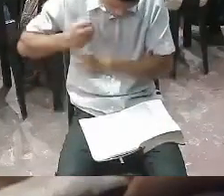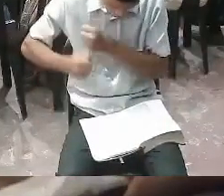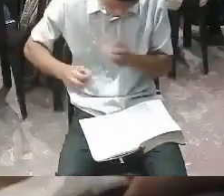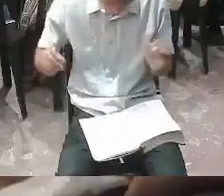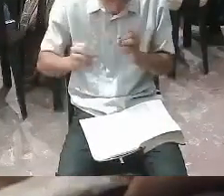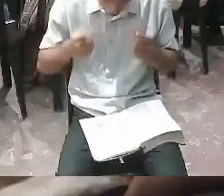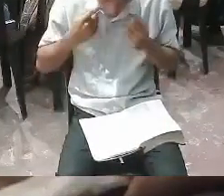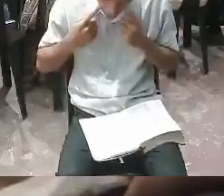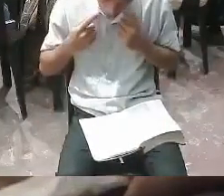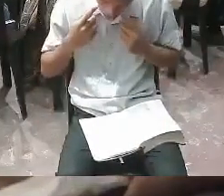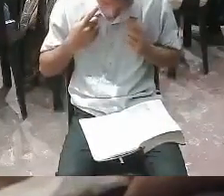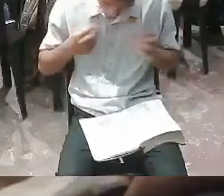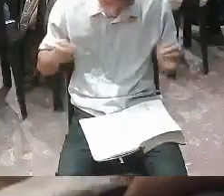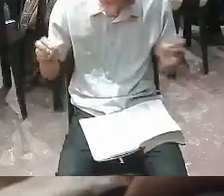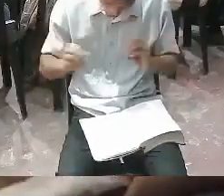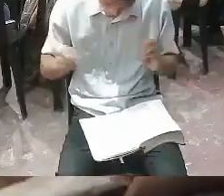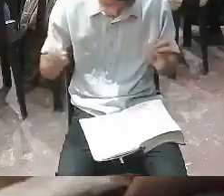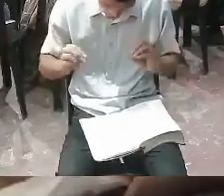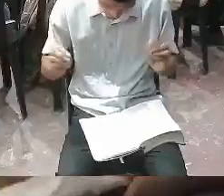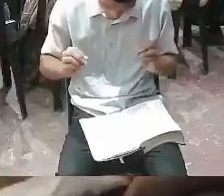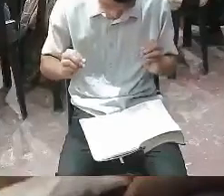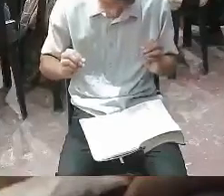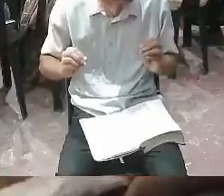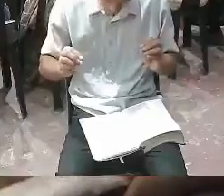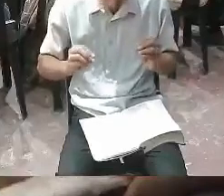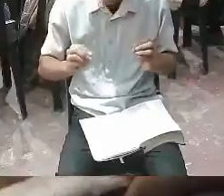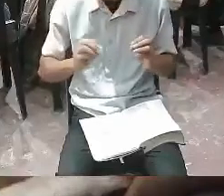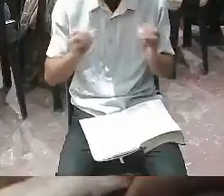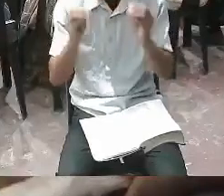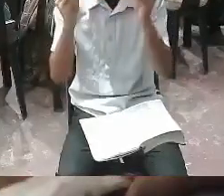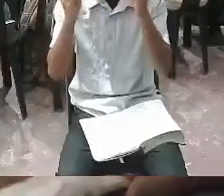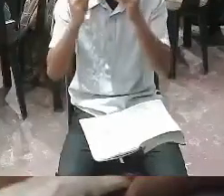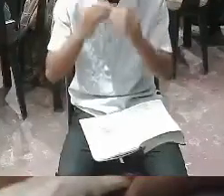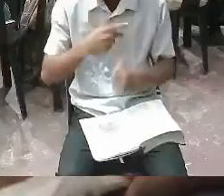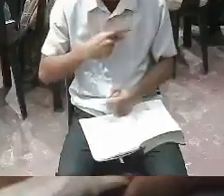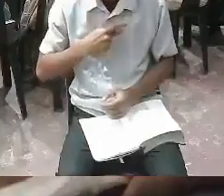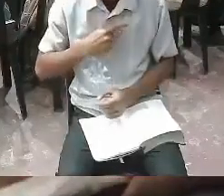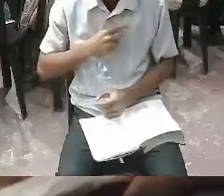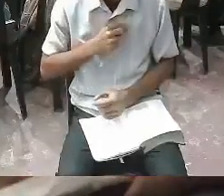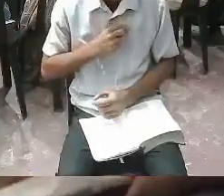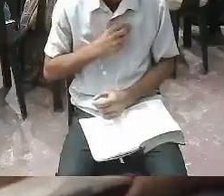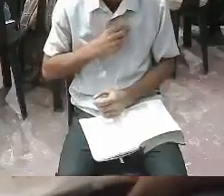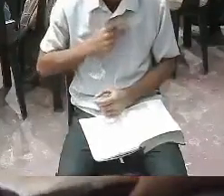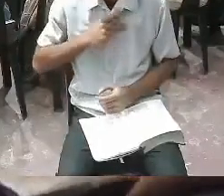Neither shall there be any more pain,